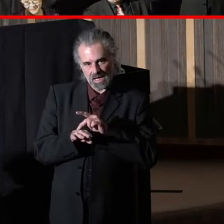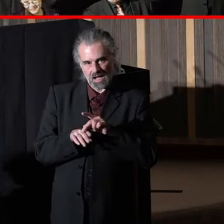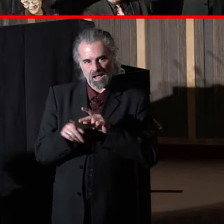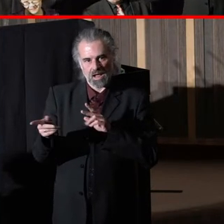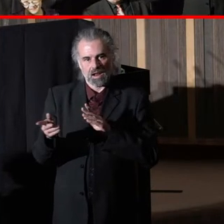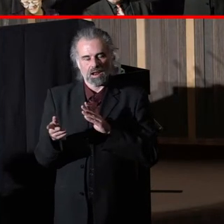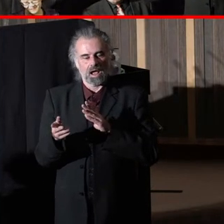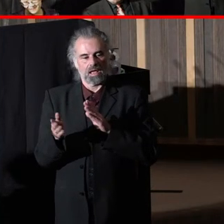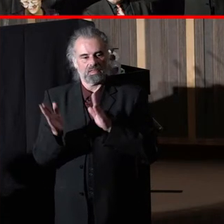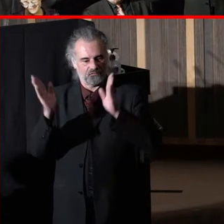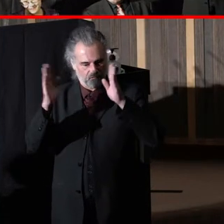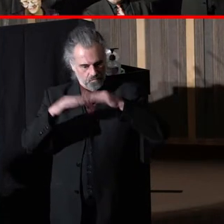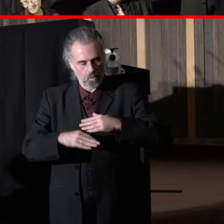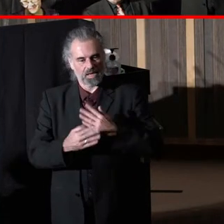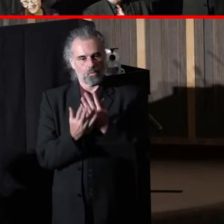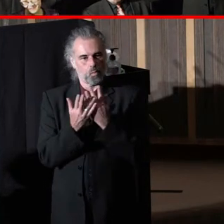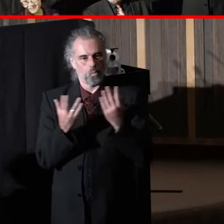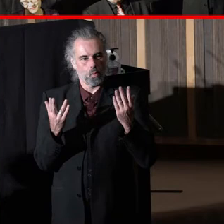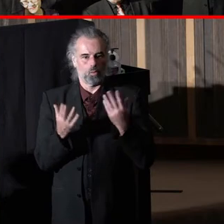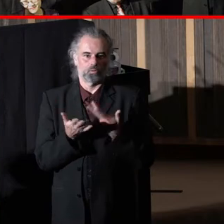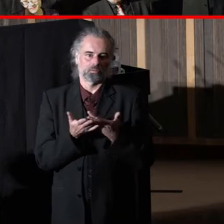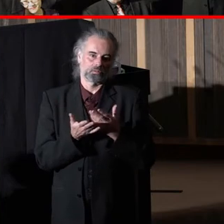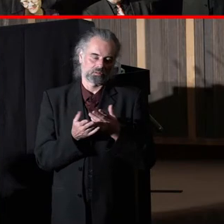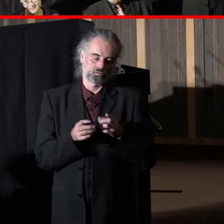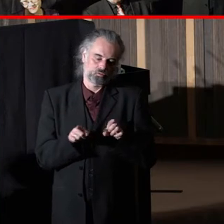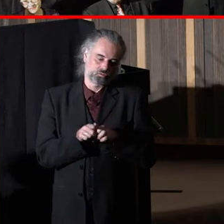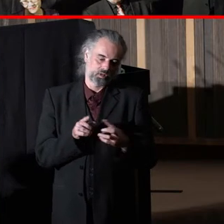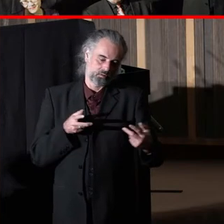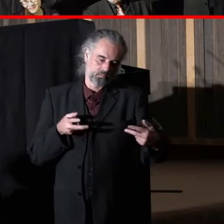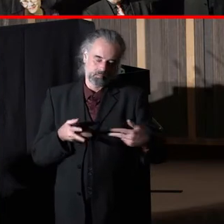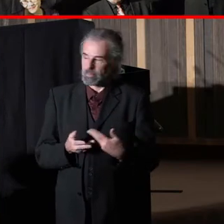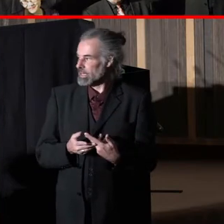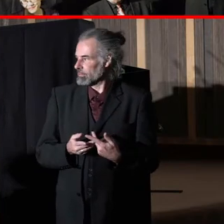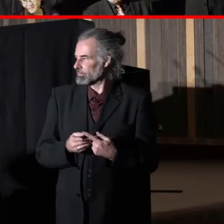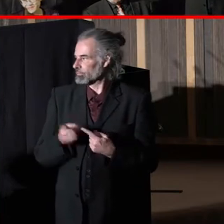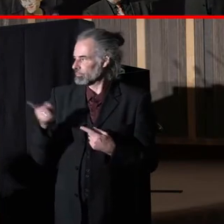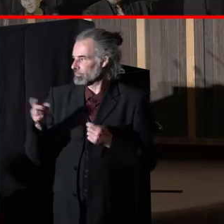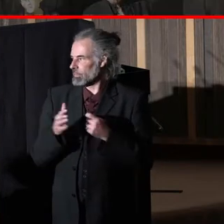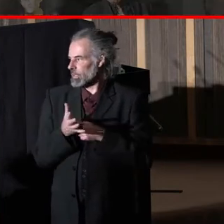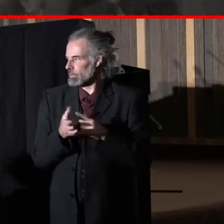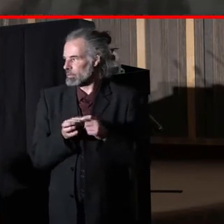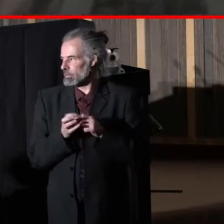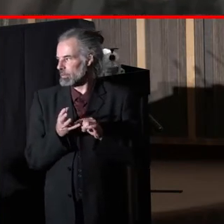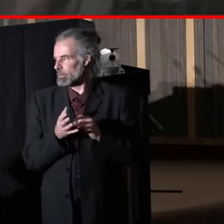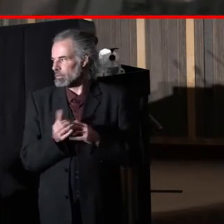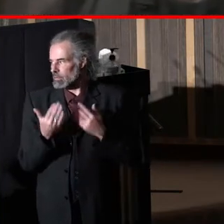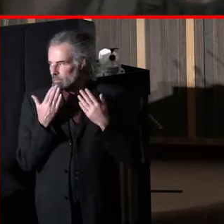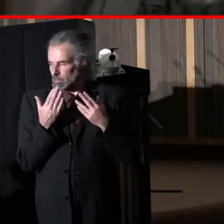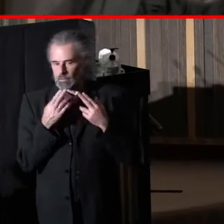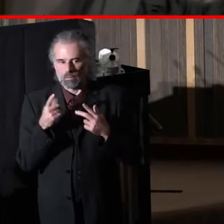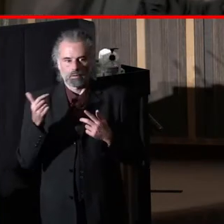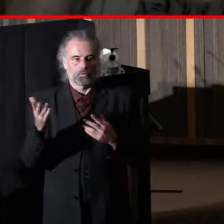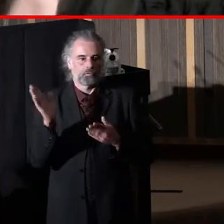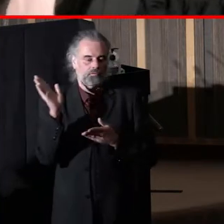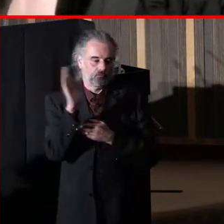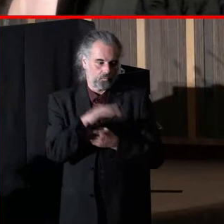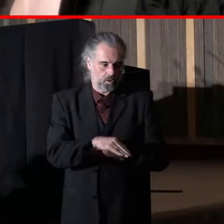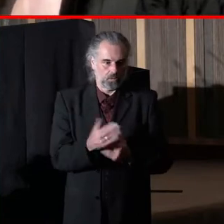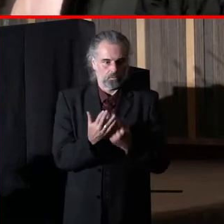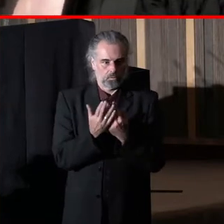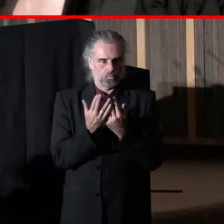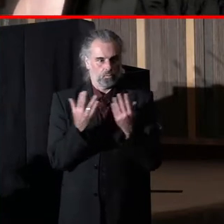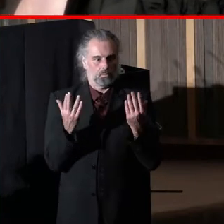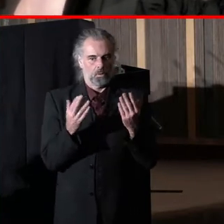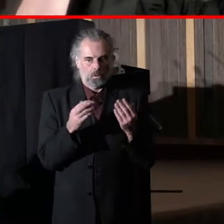that the Academy has, at least with Falling Walls and now Rebus. Well, let me start with a great thanks to Falling Walls. I mean, that's